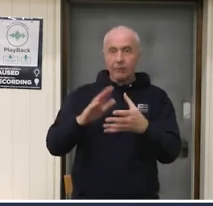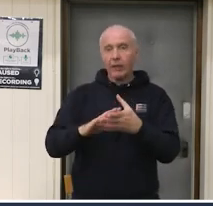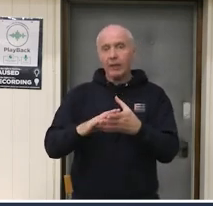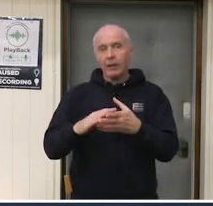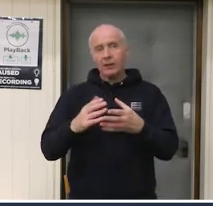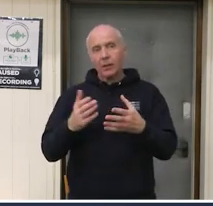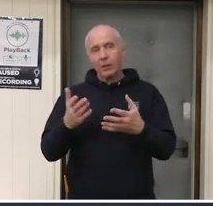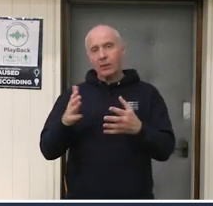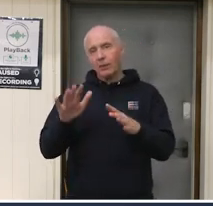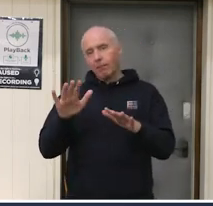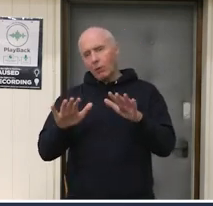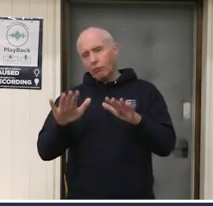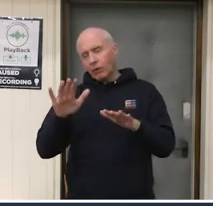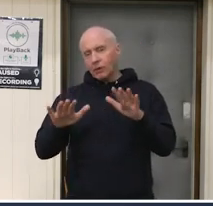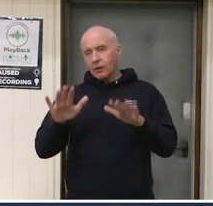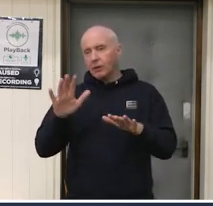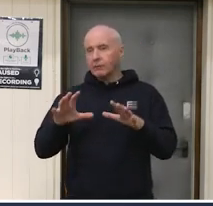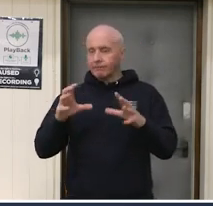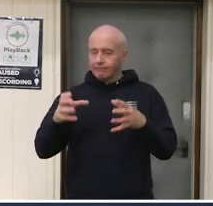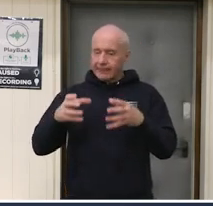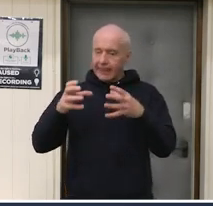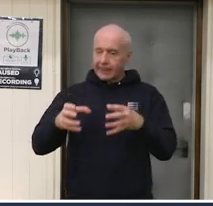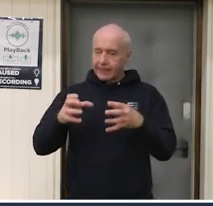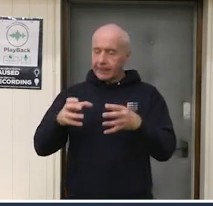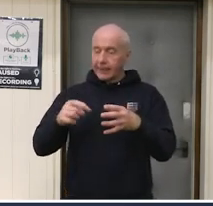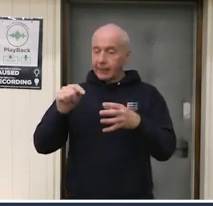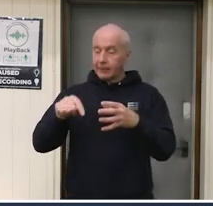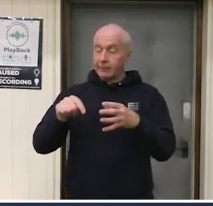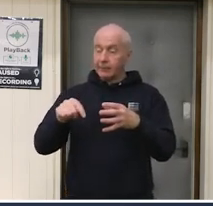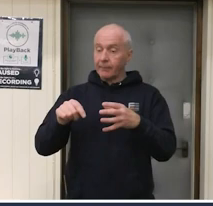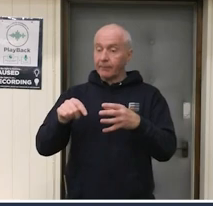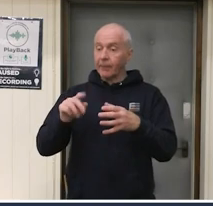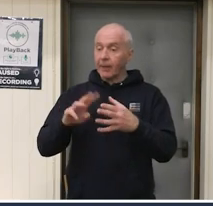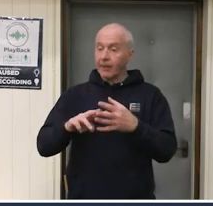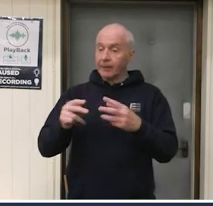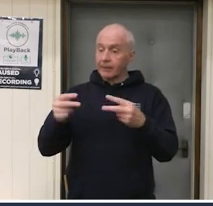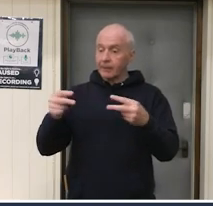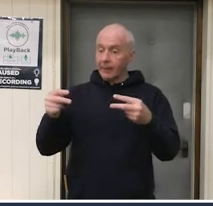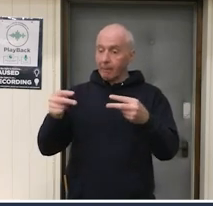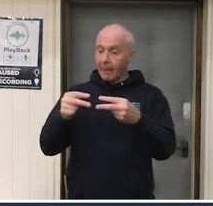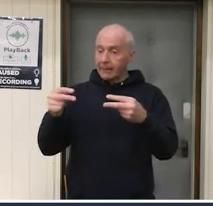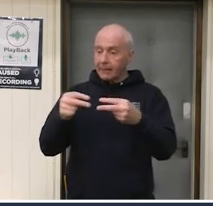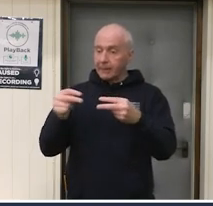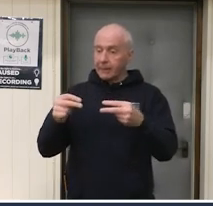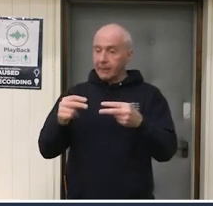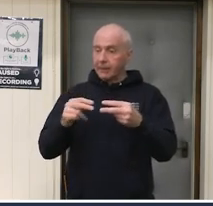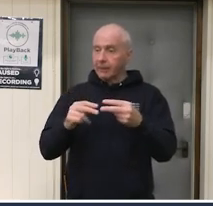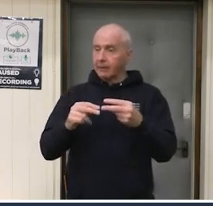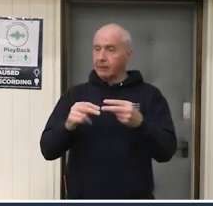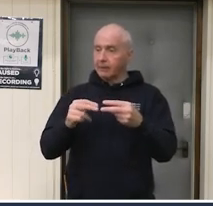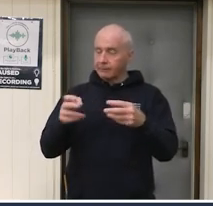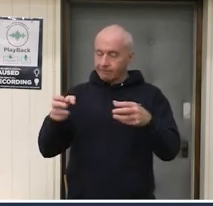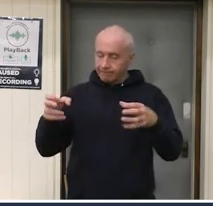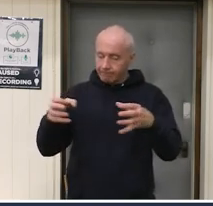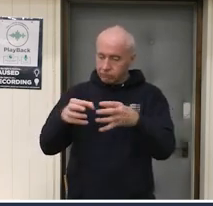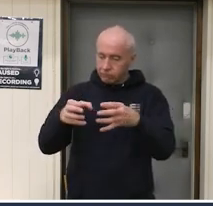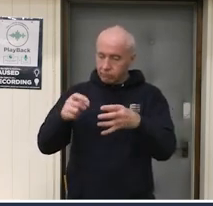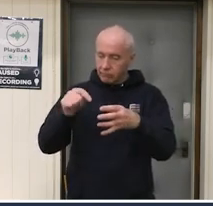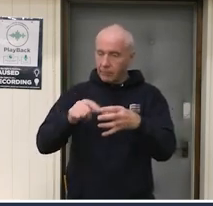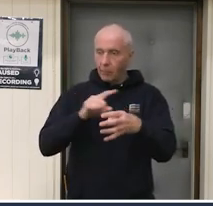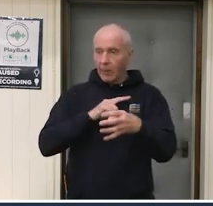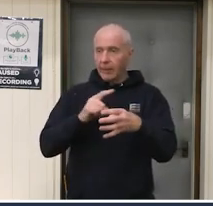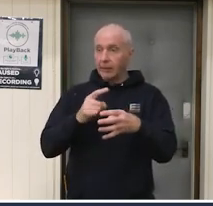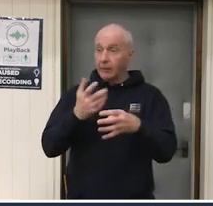time. On the other side, so that's called magnetic confinement, because you're using magnetic fields to kind of hold this very